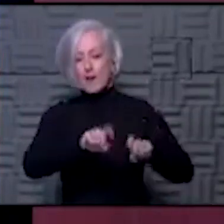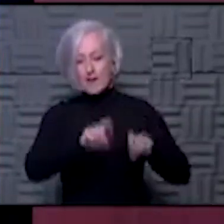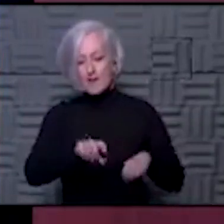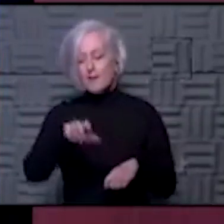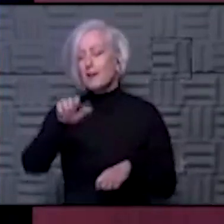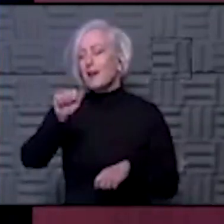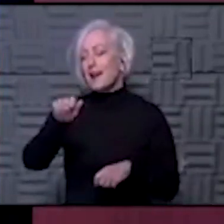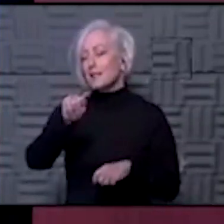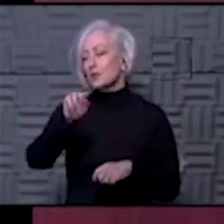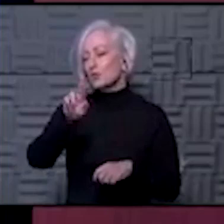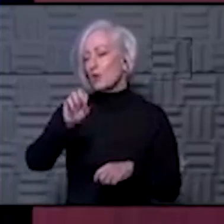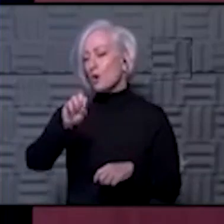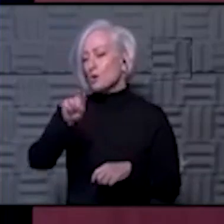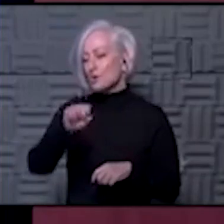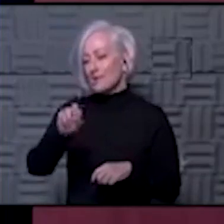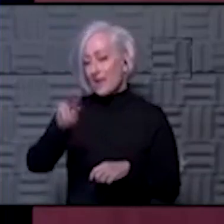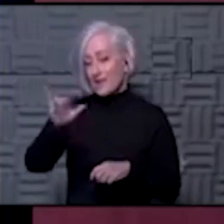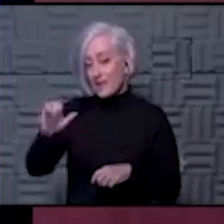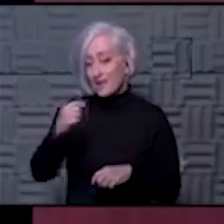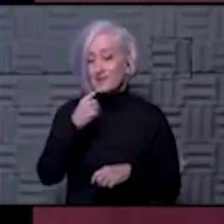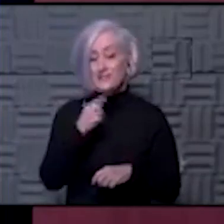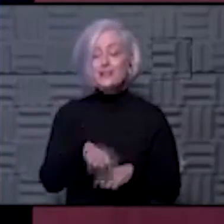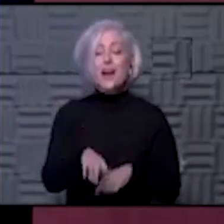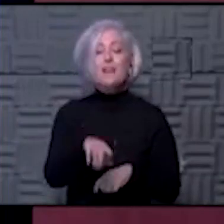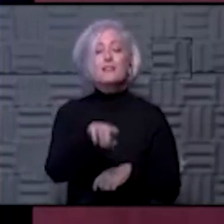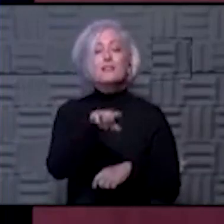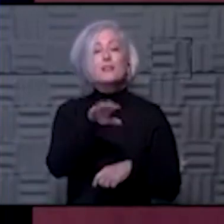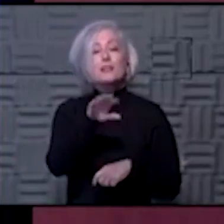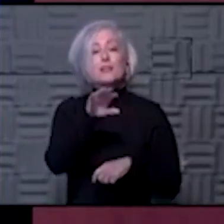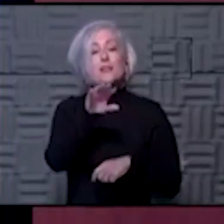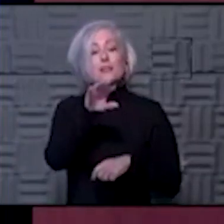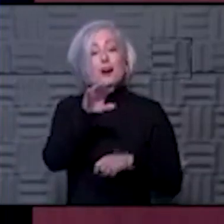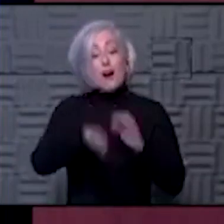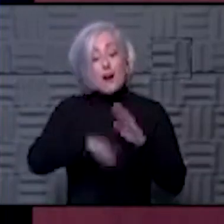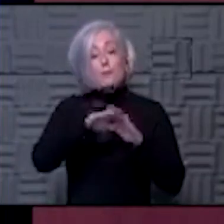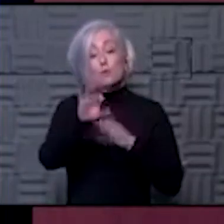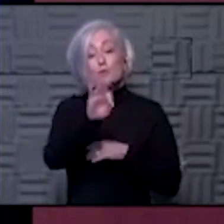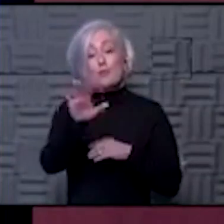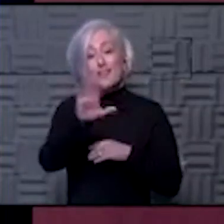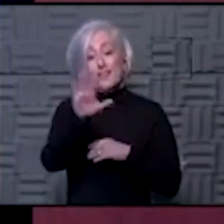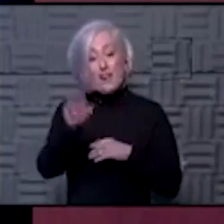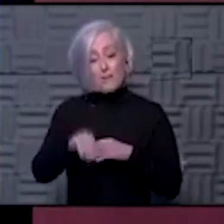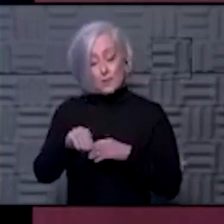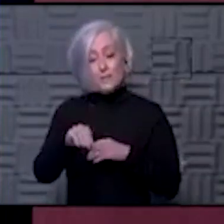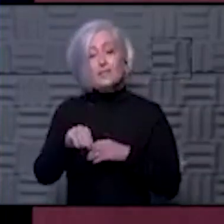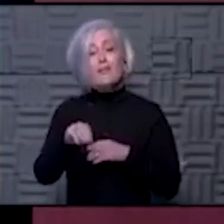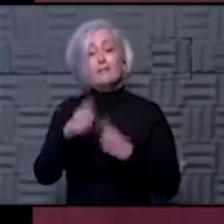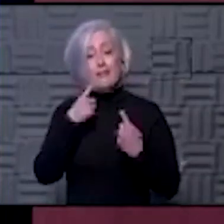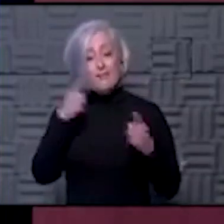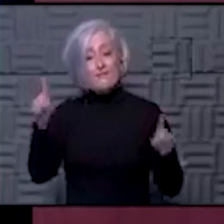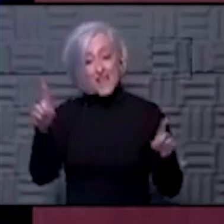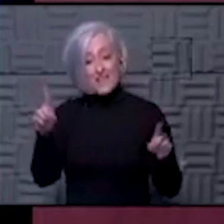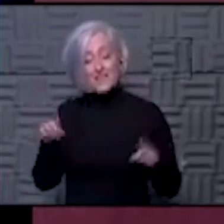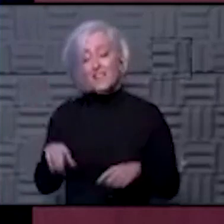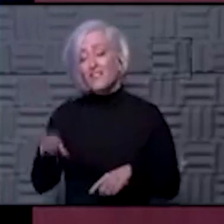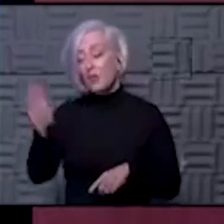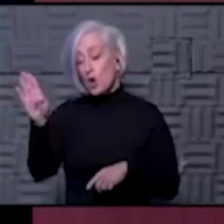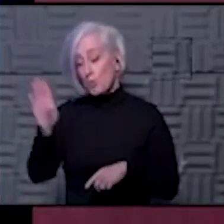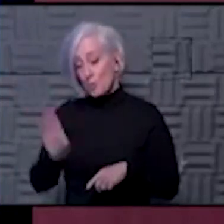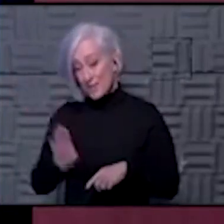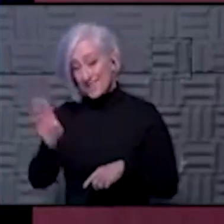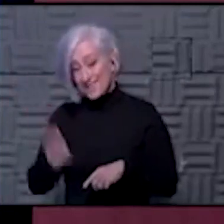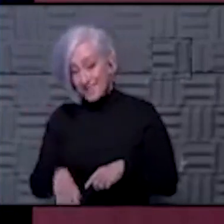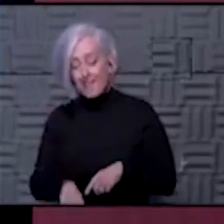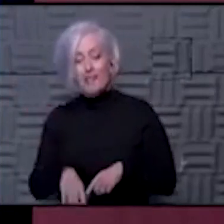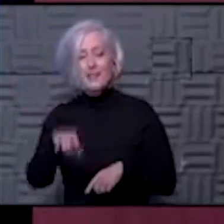shows it's between 65% and 90% effective in Brazil, South Korea, and